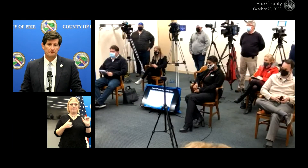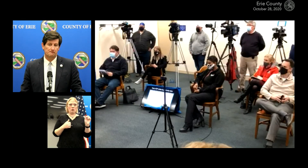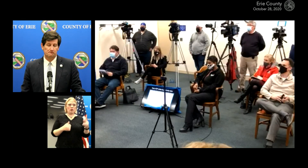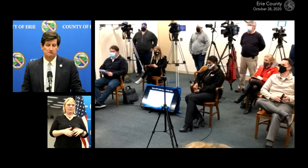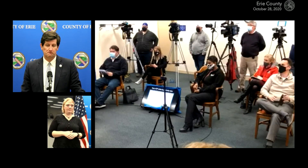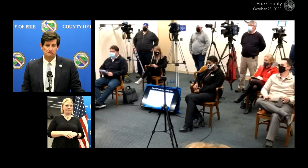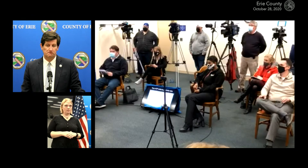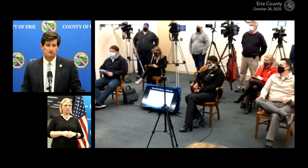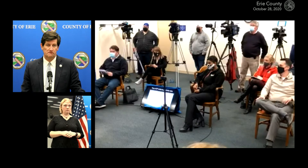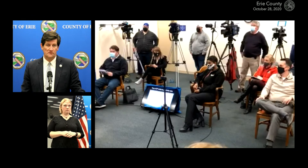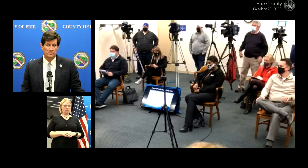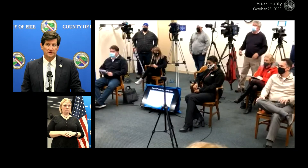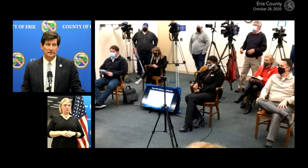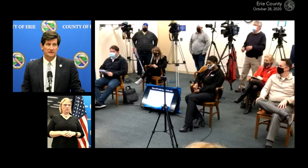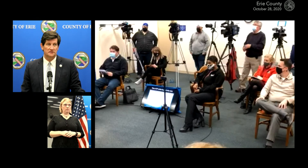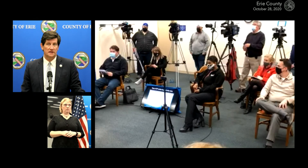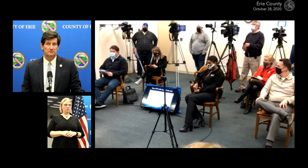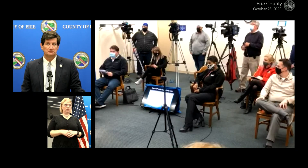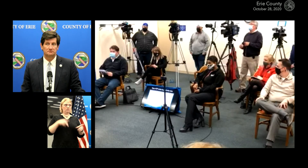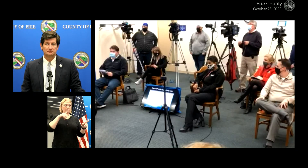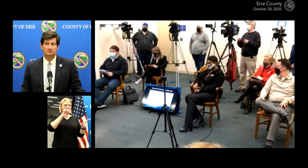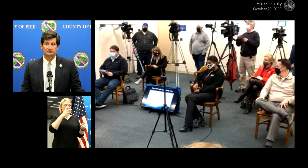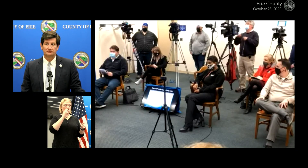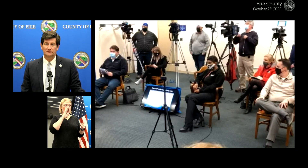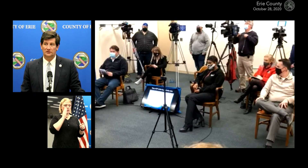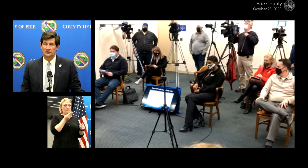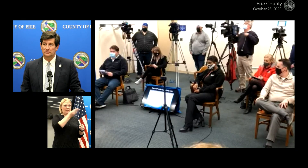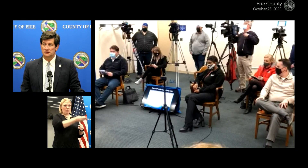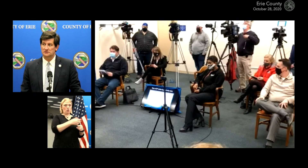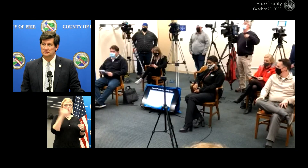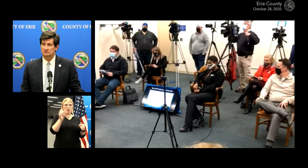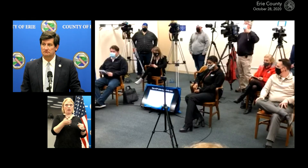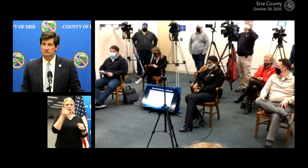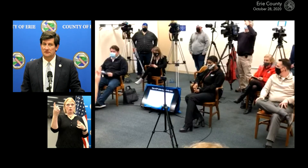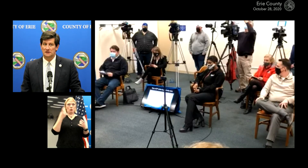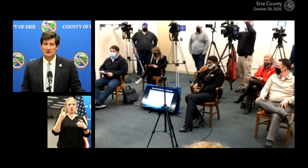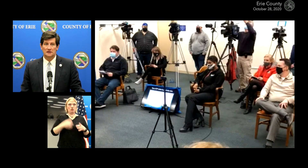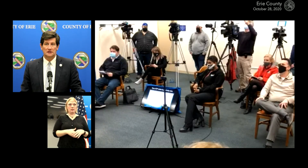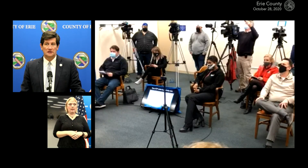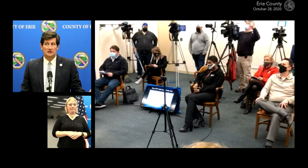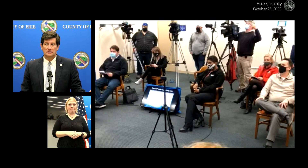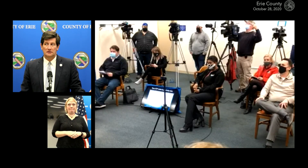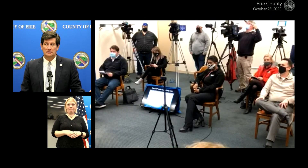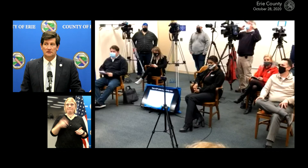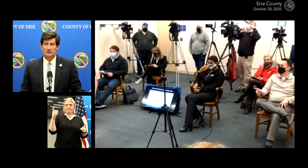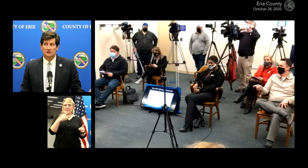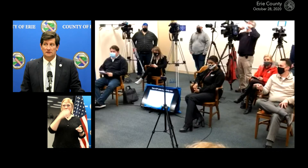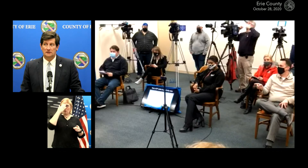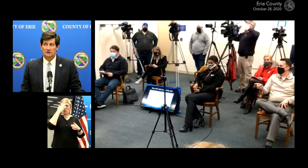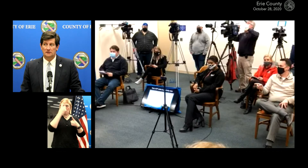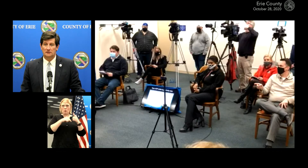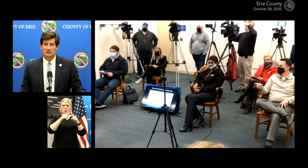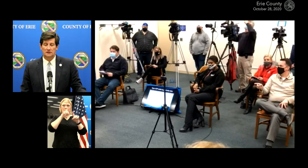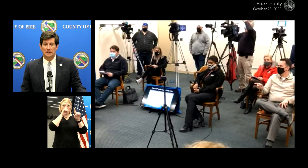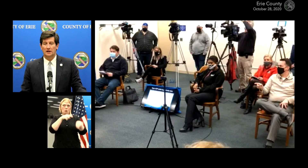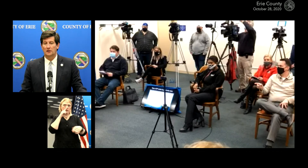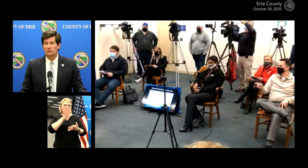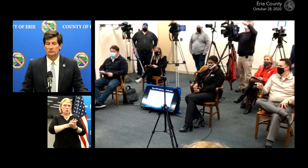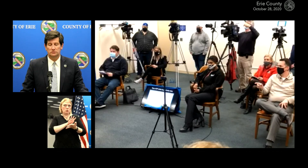Okay. Peter can get you that. Any other questions? Do you know when you're coming out with the order on the